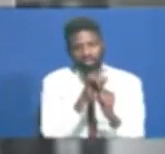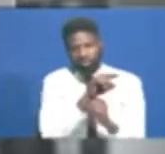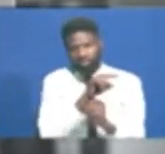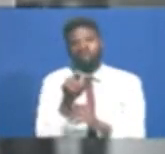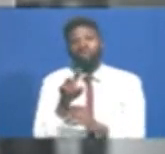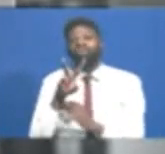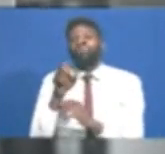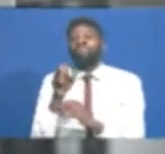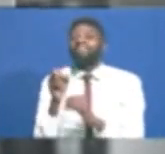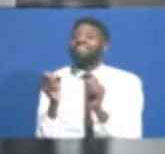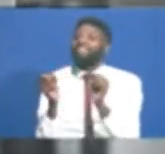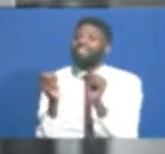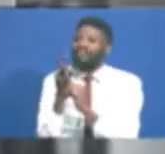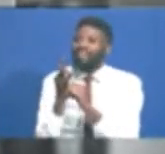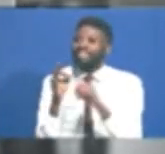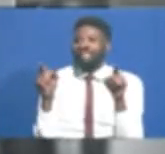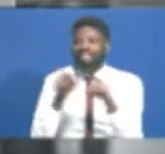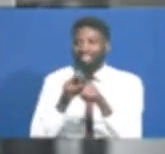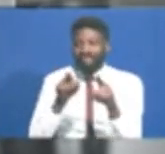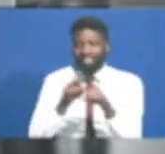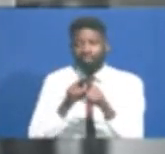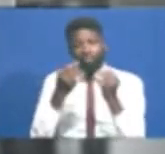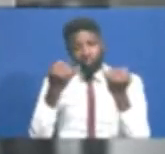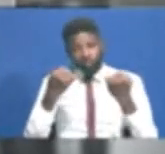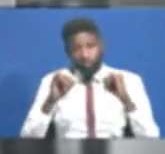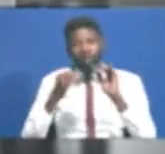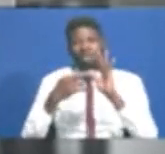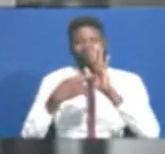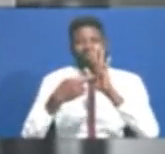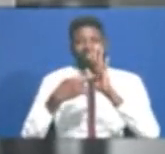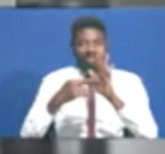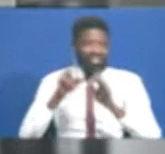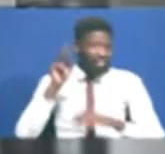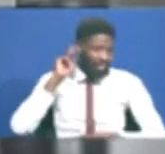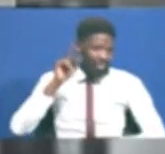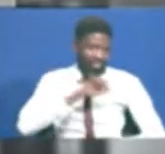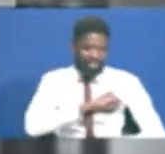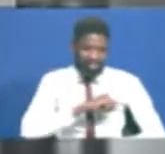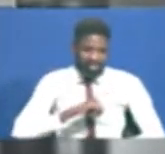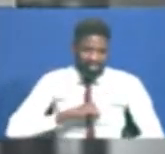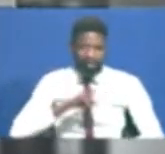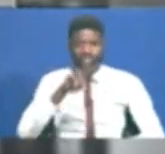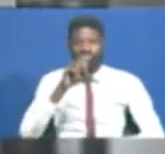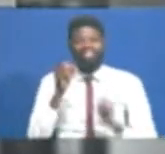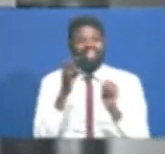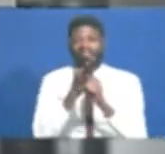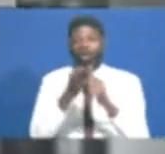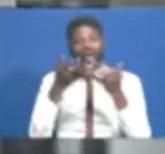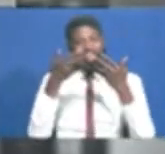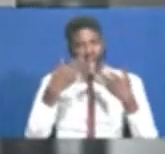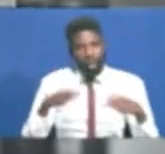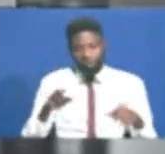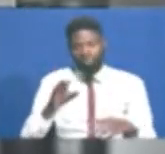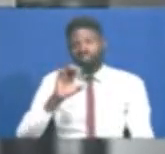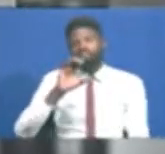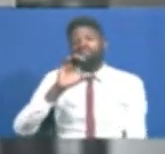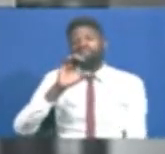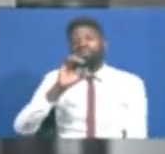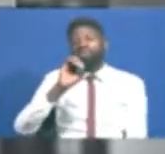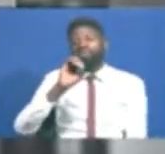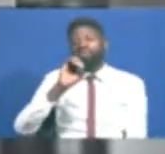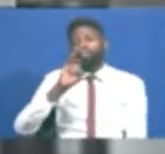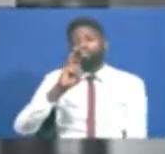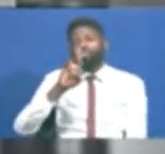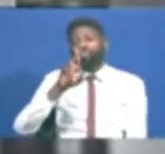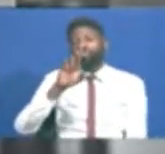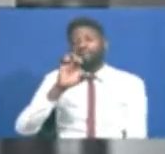was unsuccessful in his first run to represent Kisii County as a senator in 2013, losing to Chris Obure. In